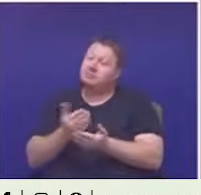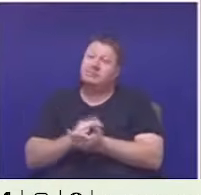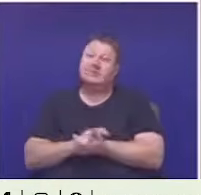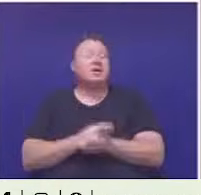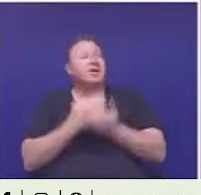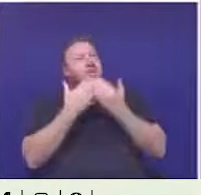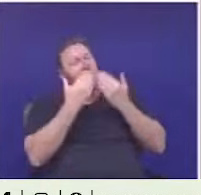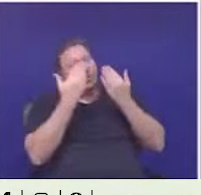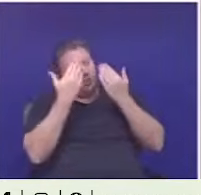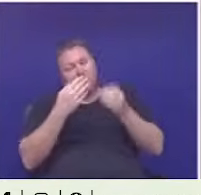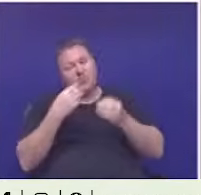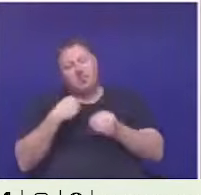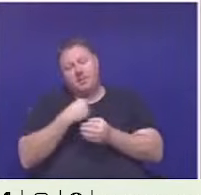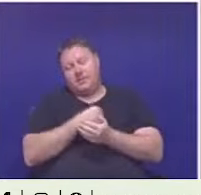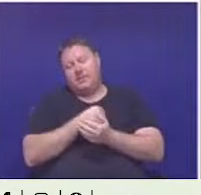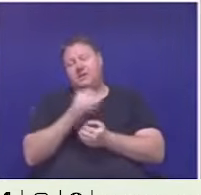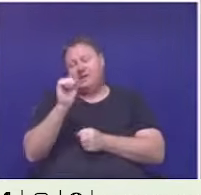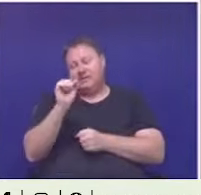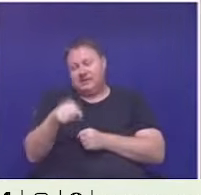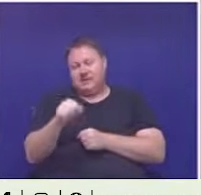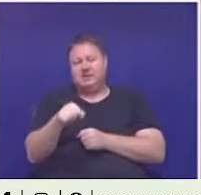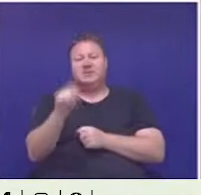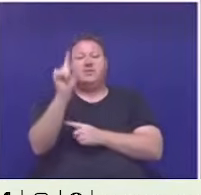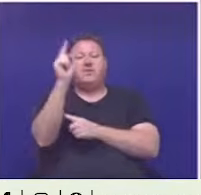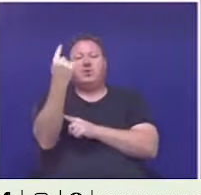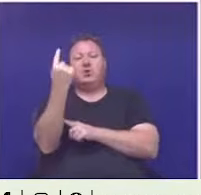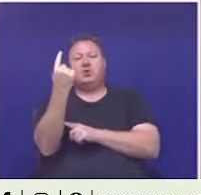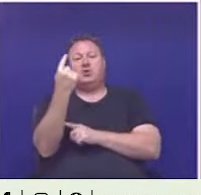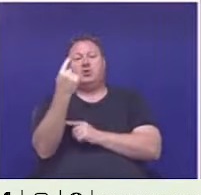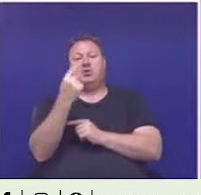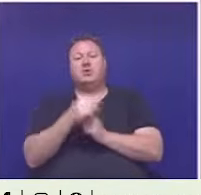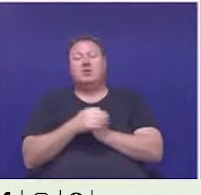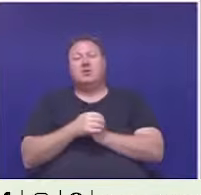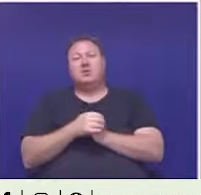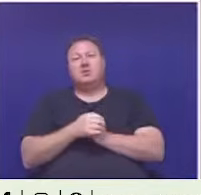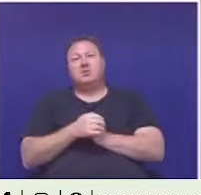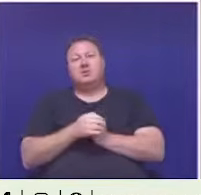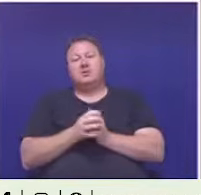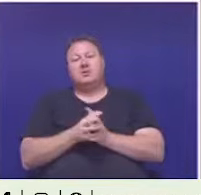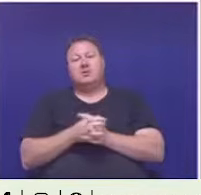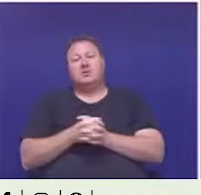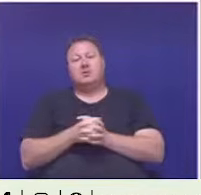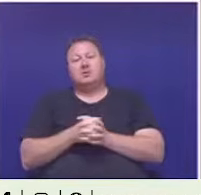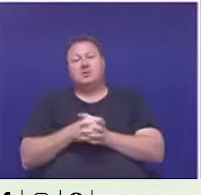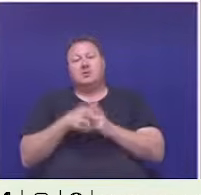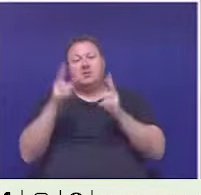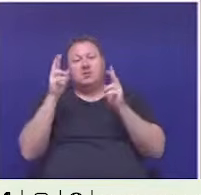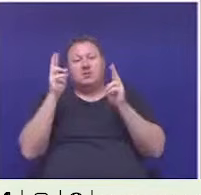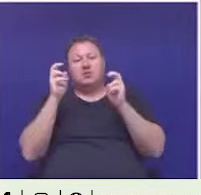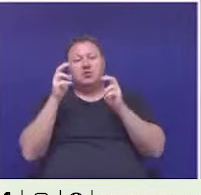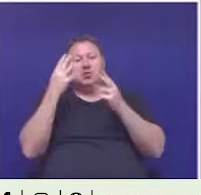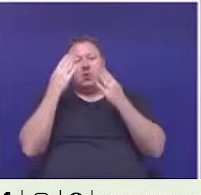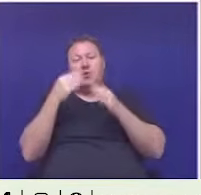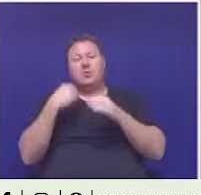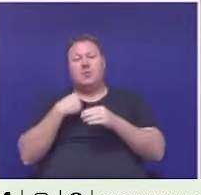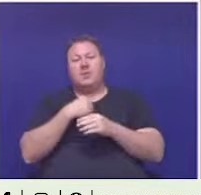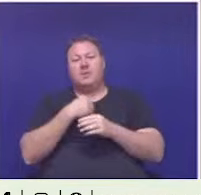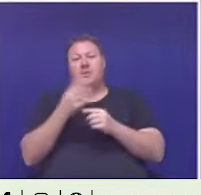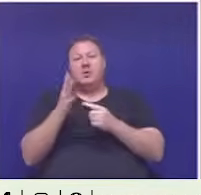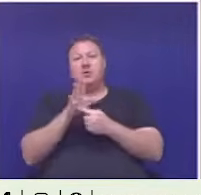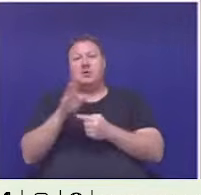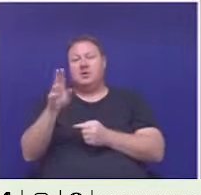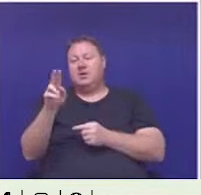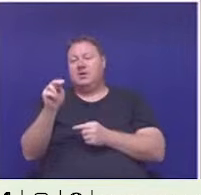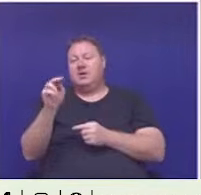Member. Yes, I first want to deal with the issue the Honourable Member is raising of the